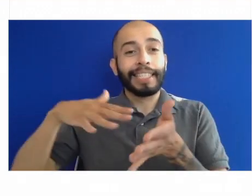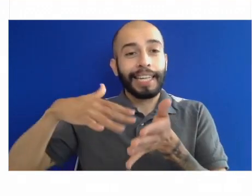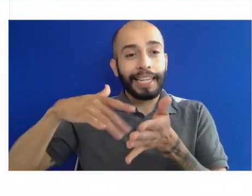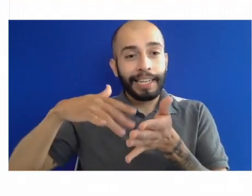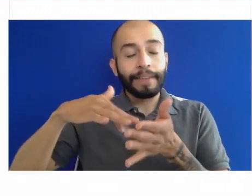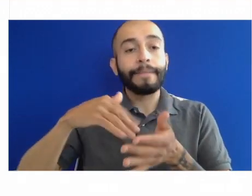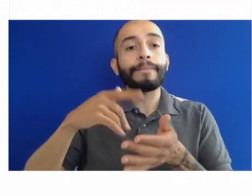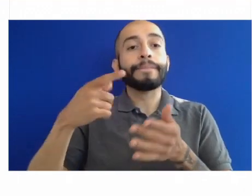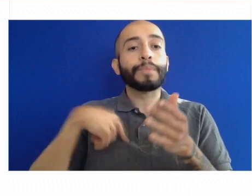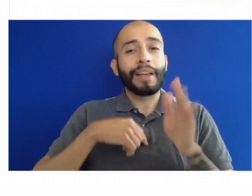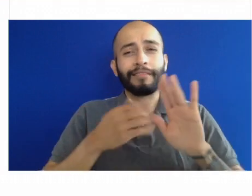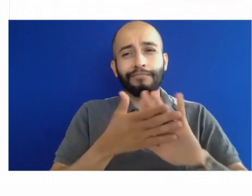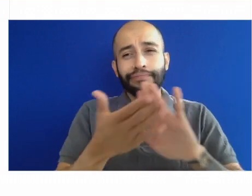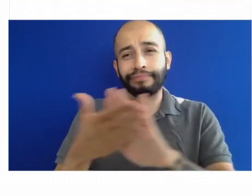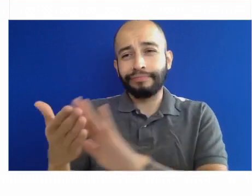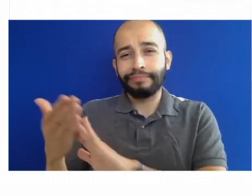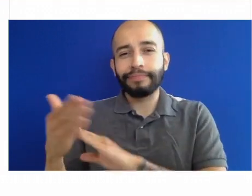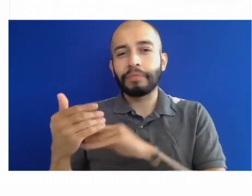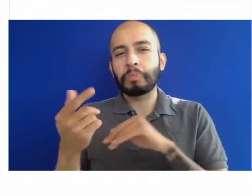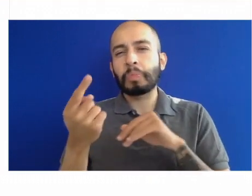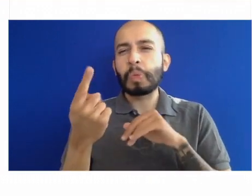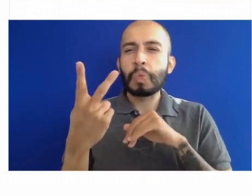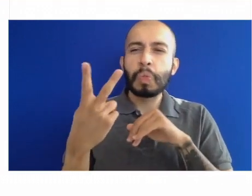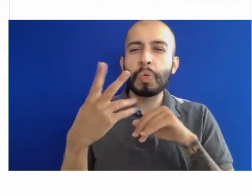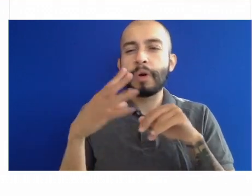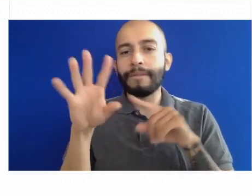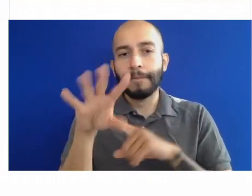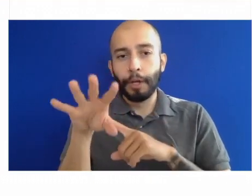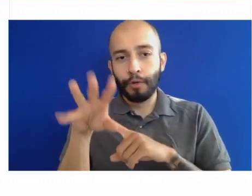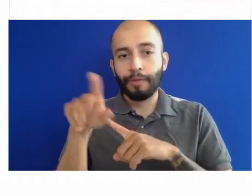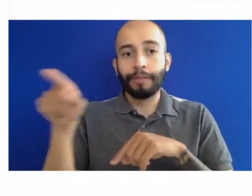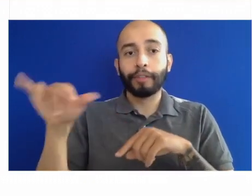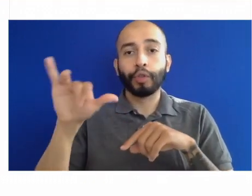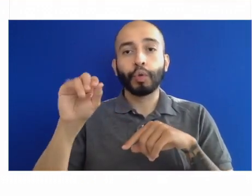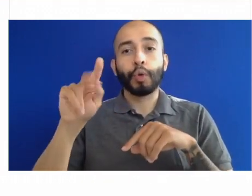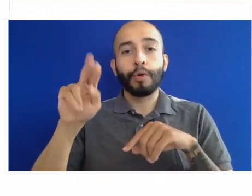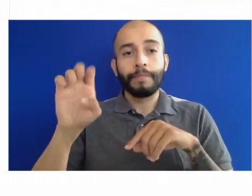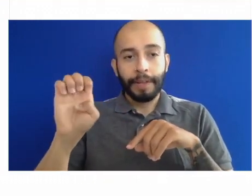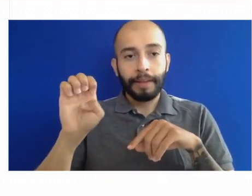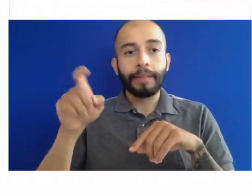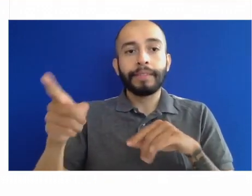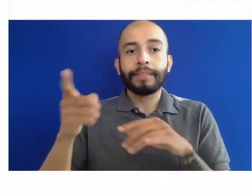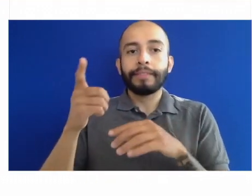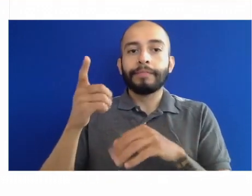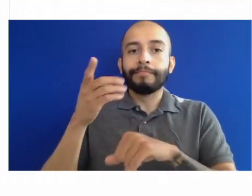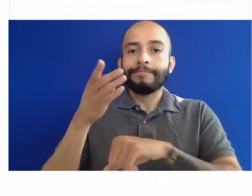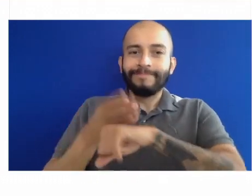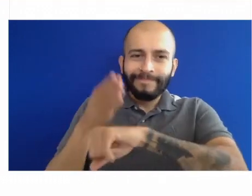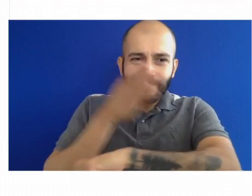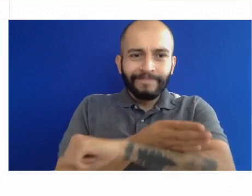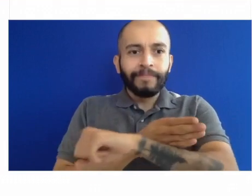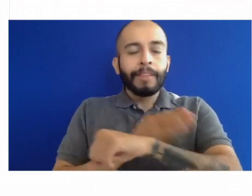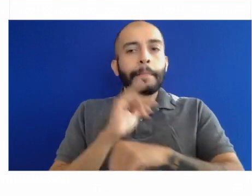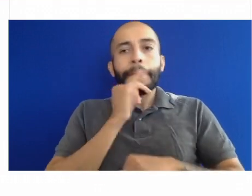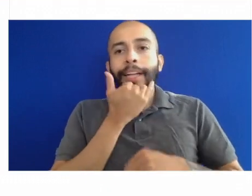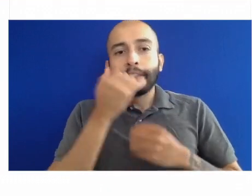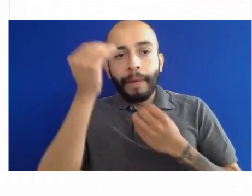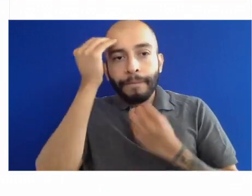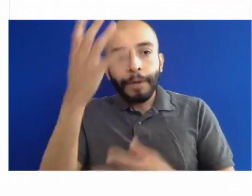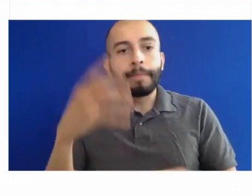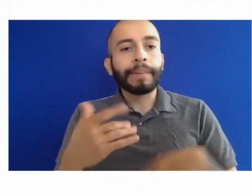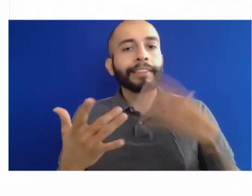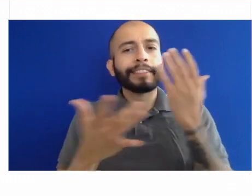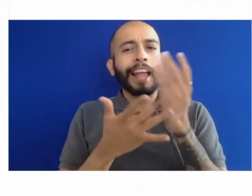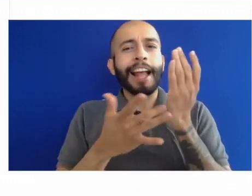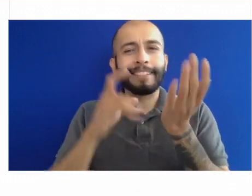improved misinformation technique recognition by about 5 to 10% on a large sample, which is pretty good considering